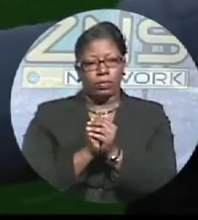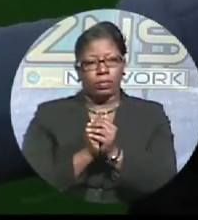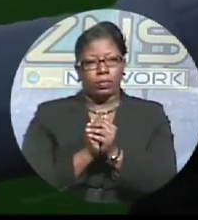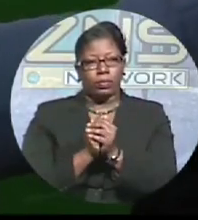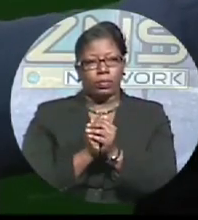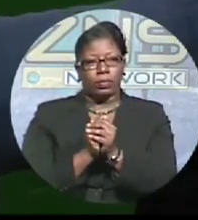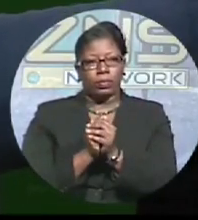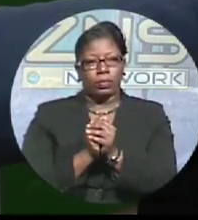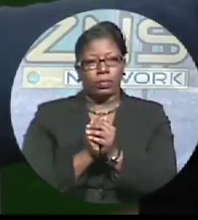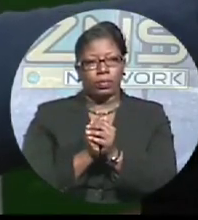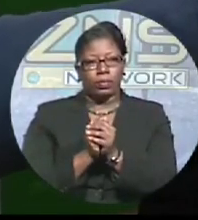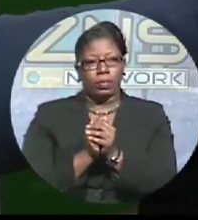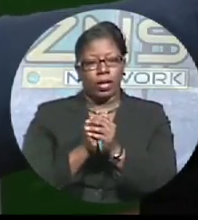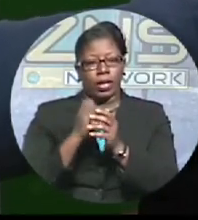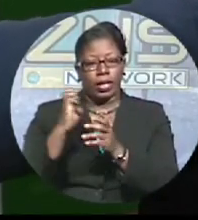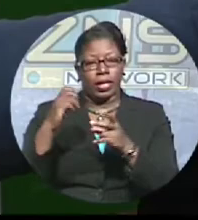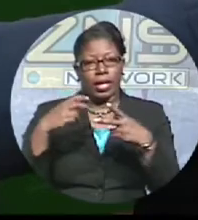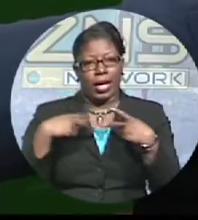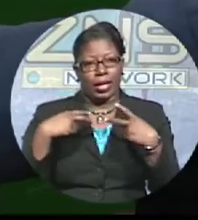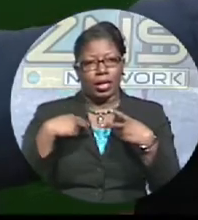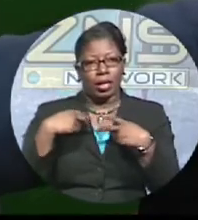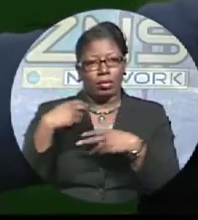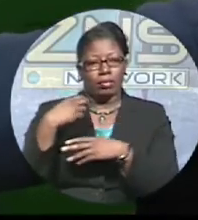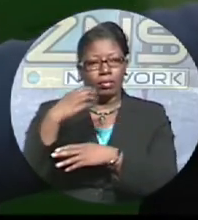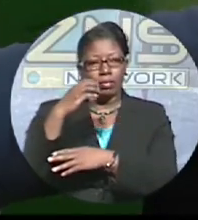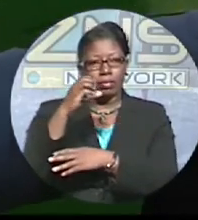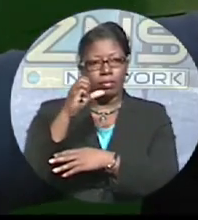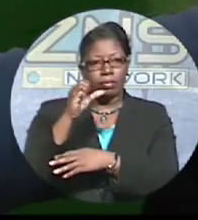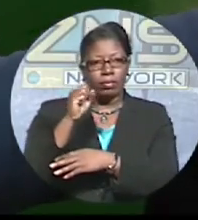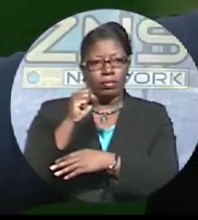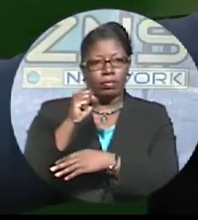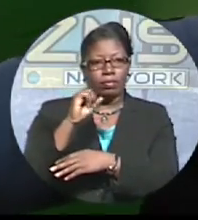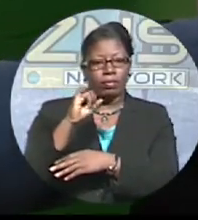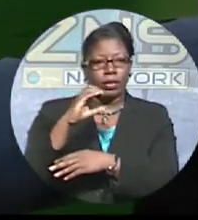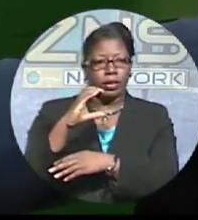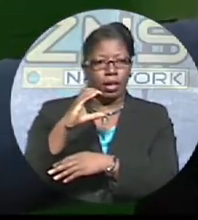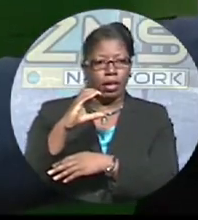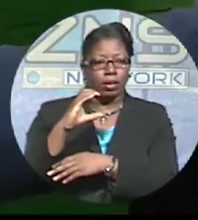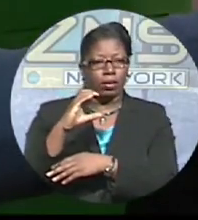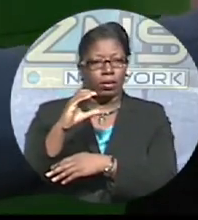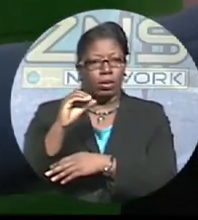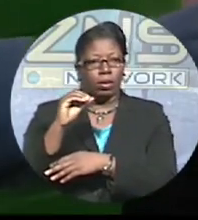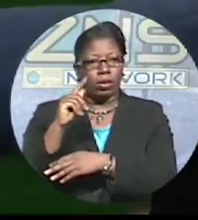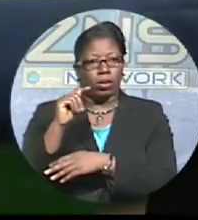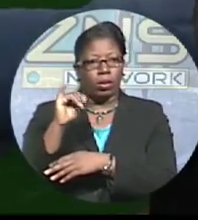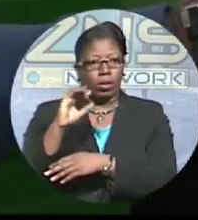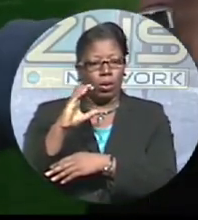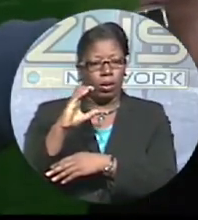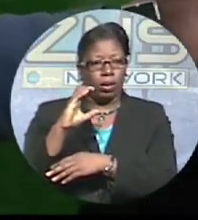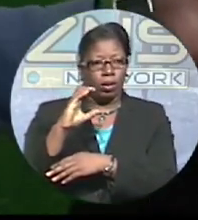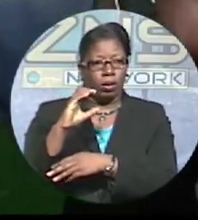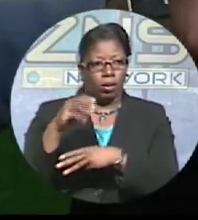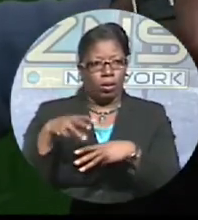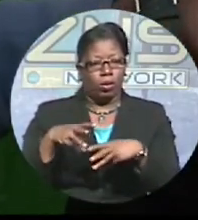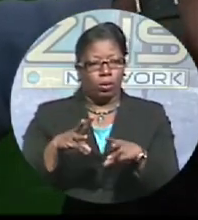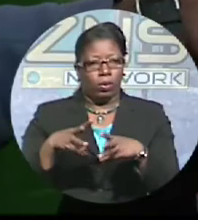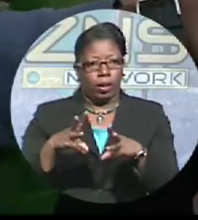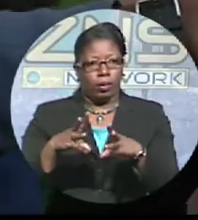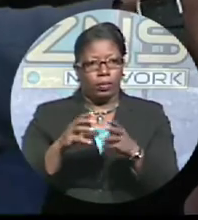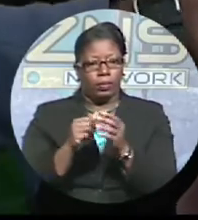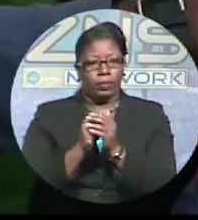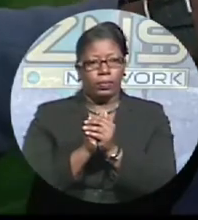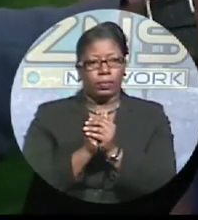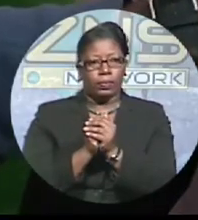acute psychotic behavior, which came about in a sort of quick way. So all this